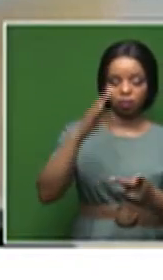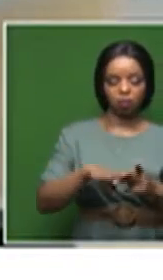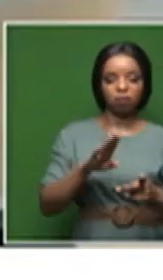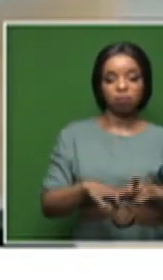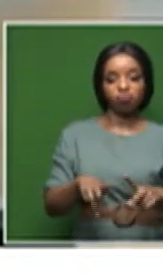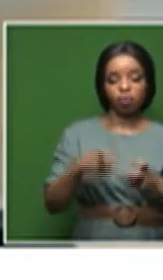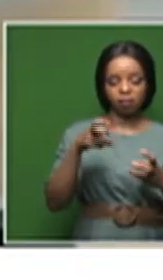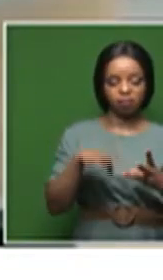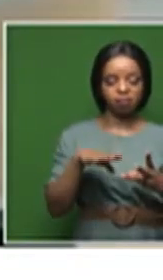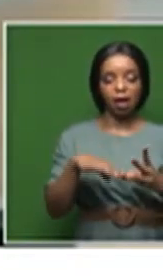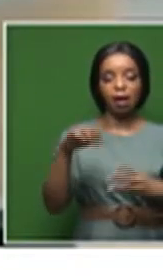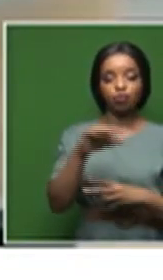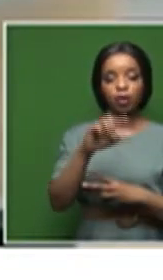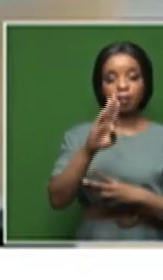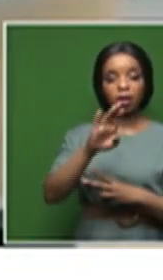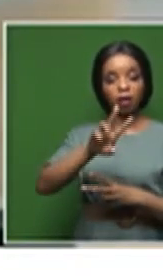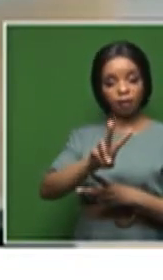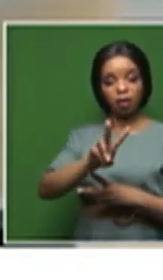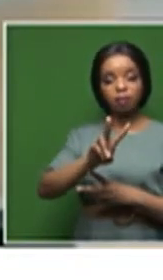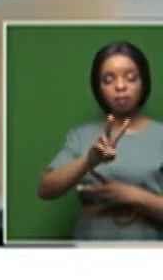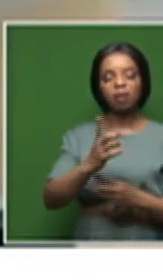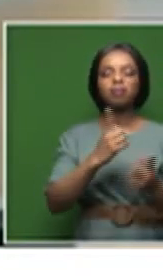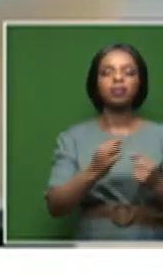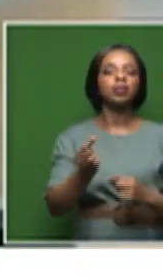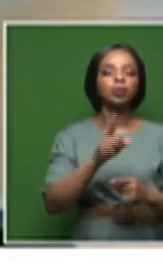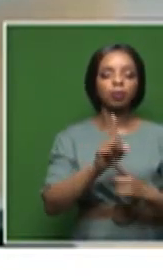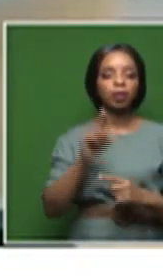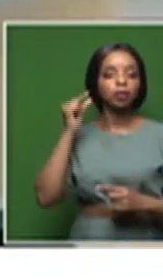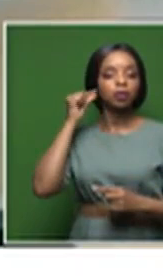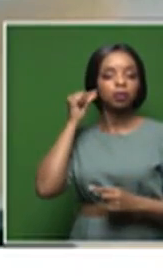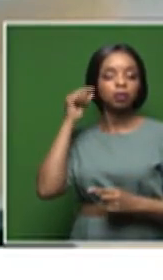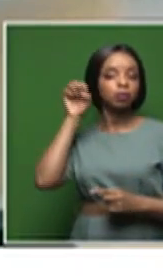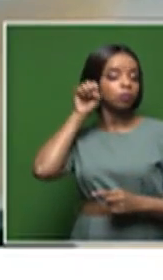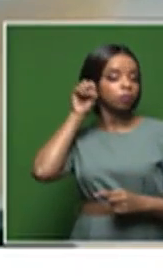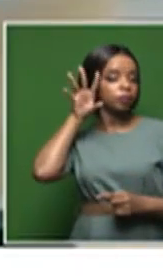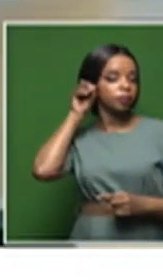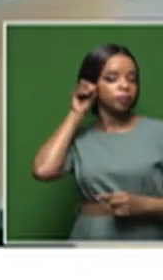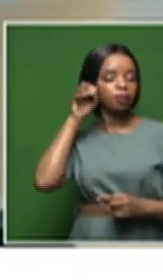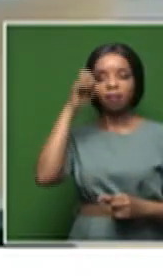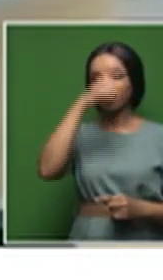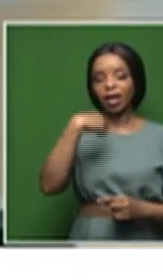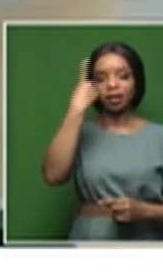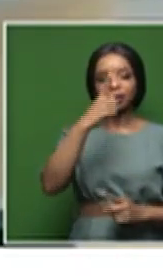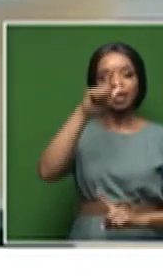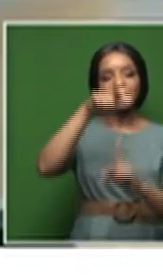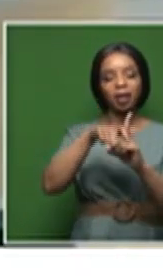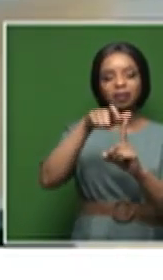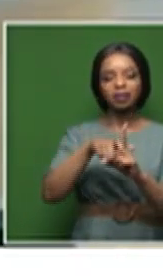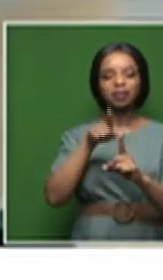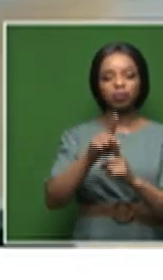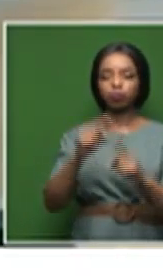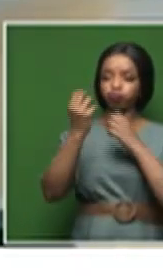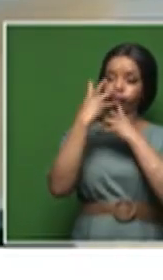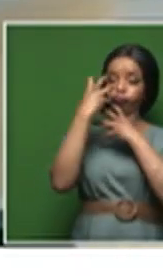So what it does, it captures the face of the perpetrator, and then after that, it will send it to